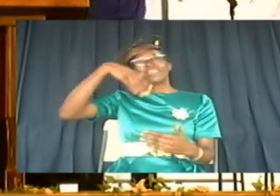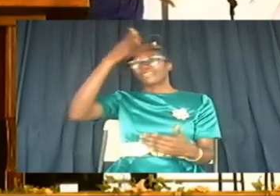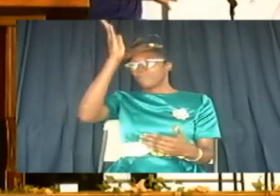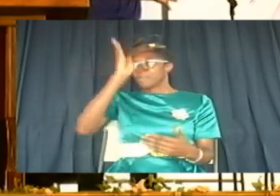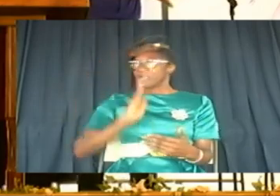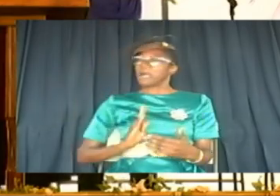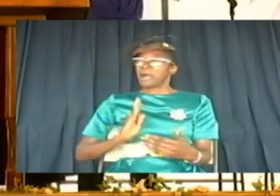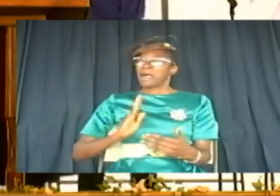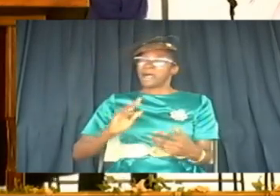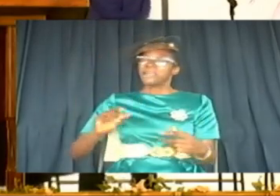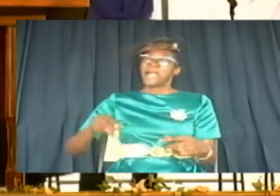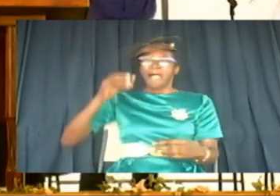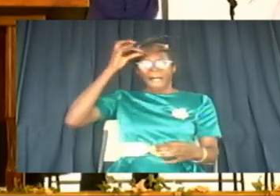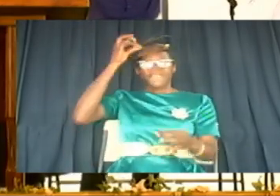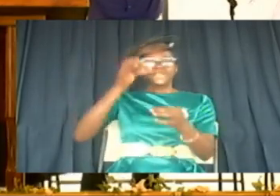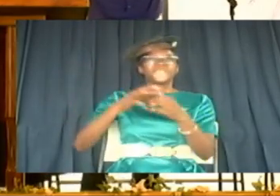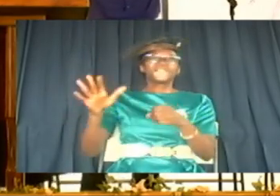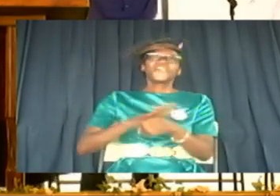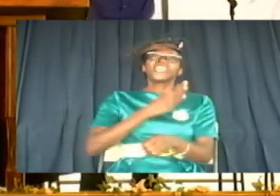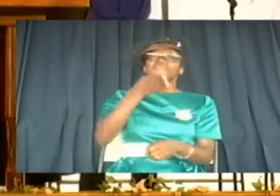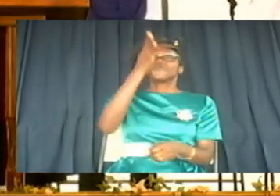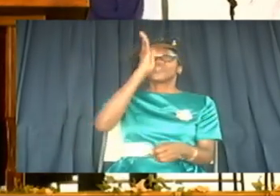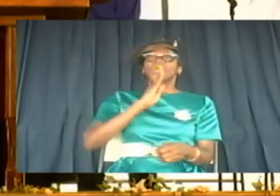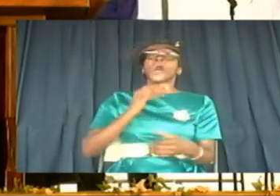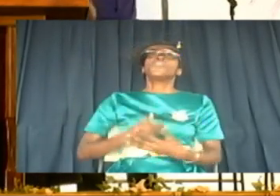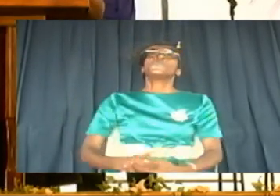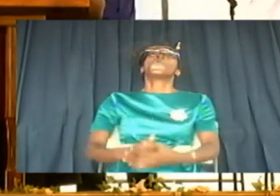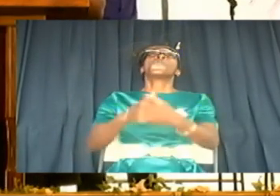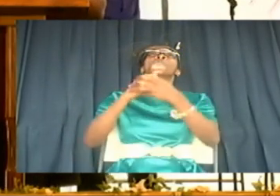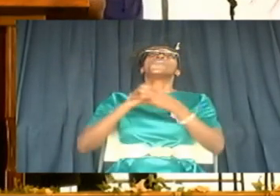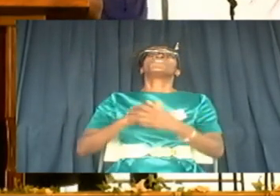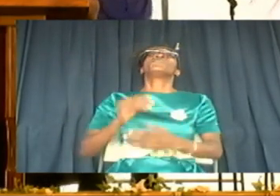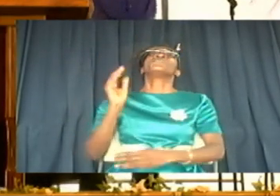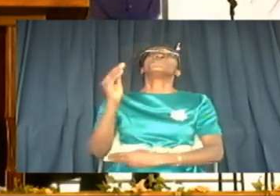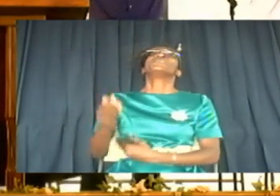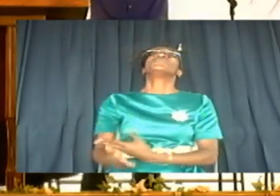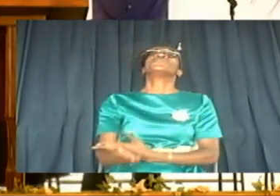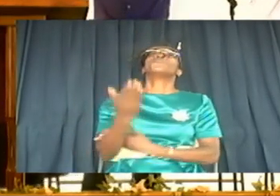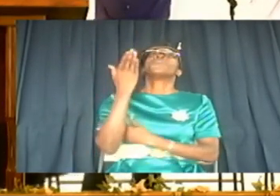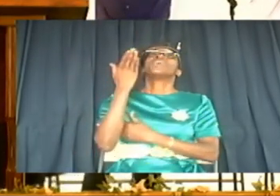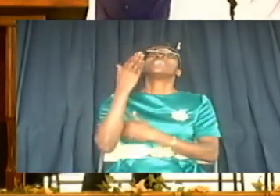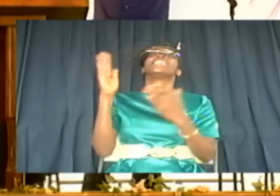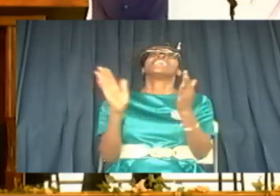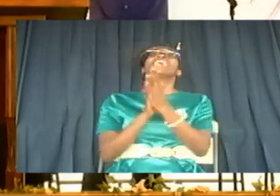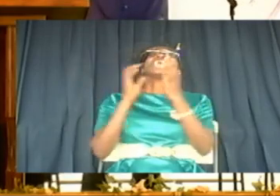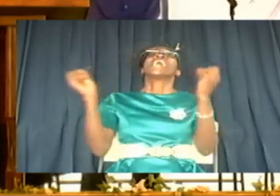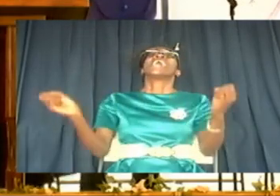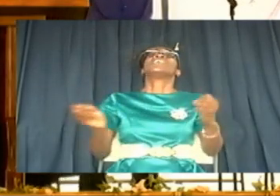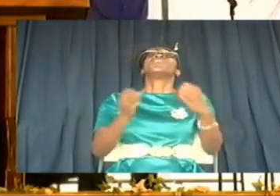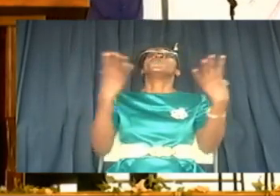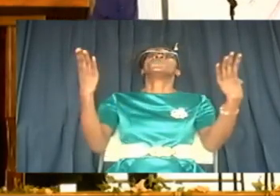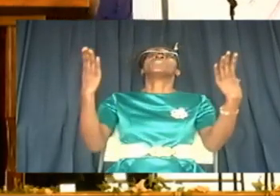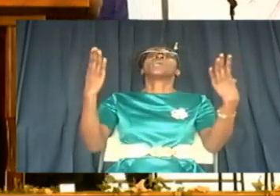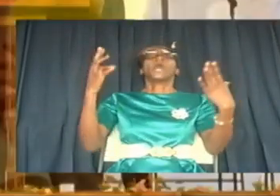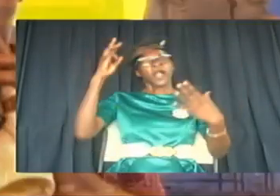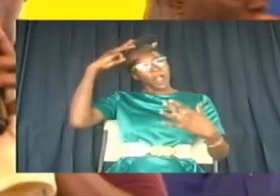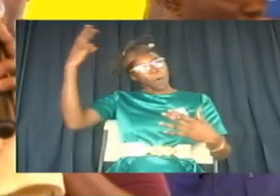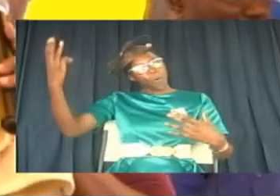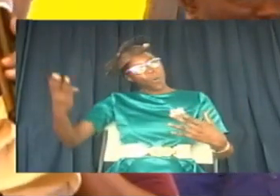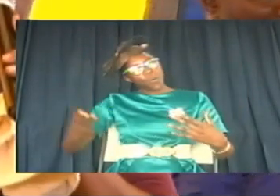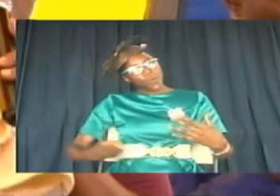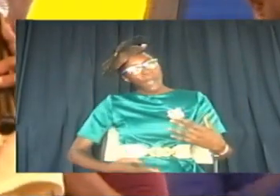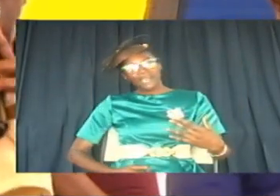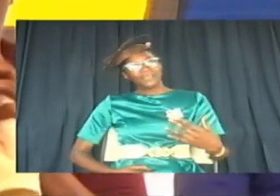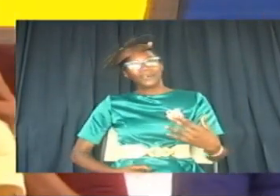a faithful God. We worship you this morning. Hallelujah. We want to say welcome to our live